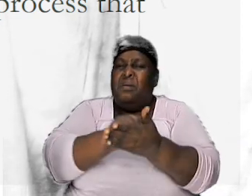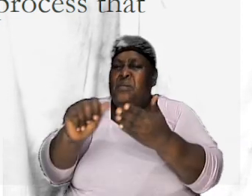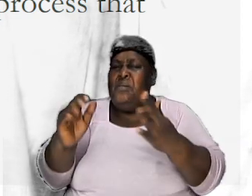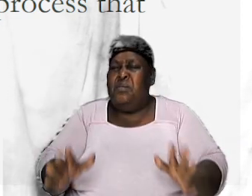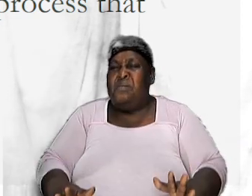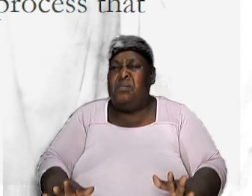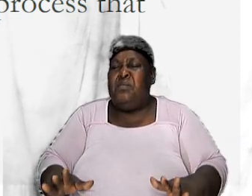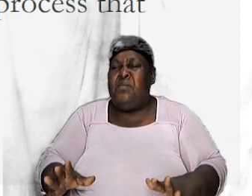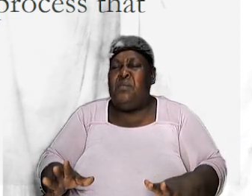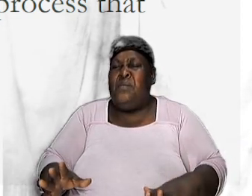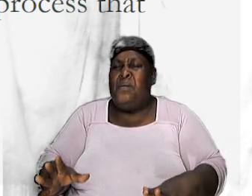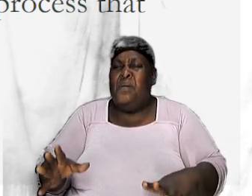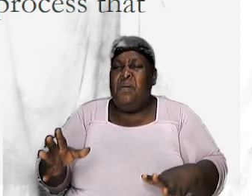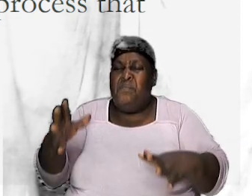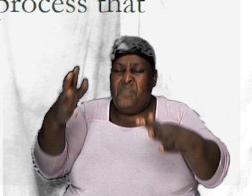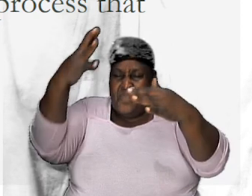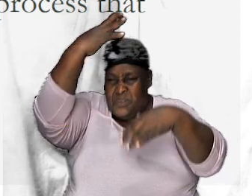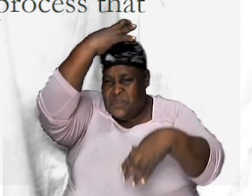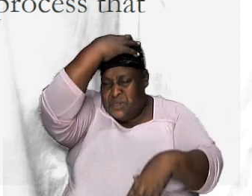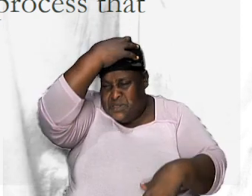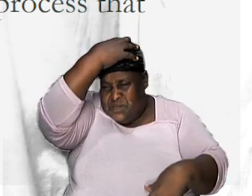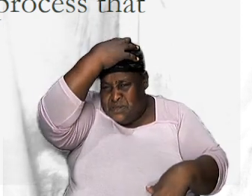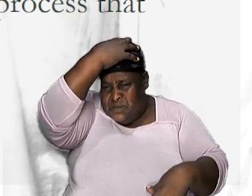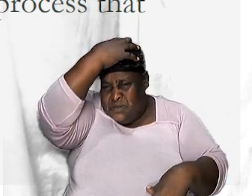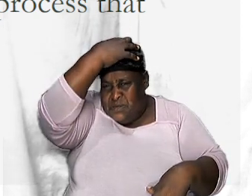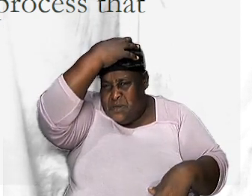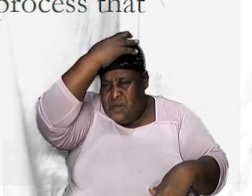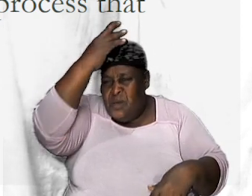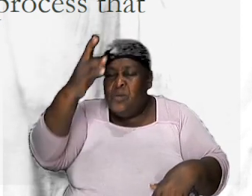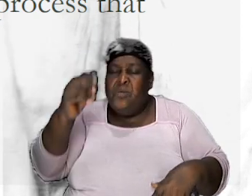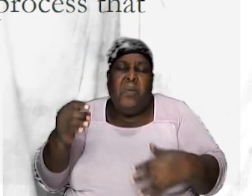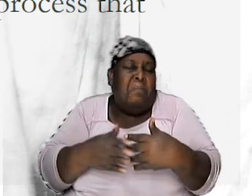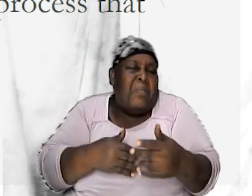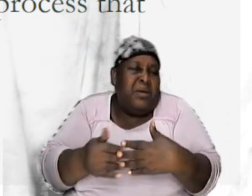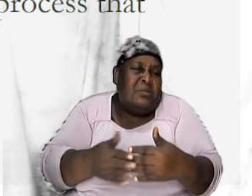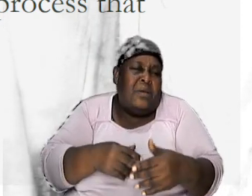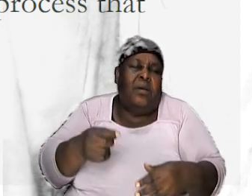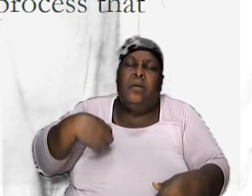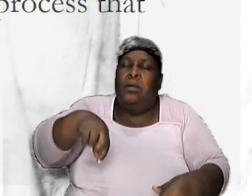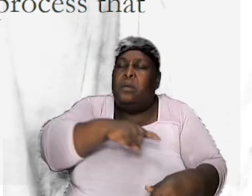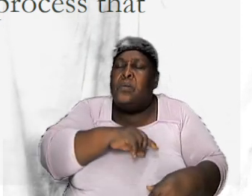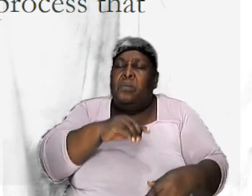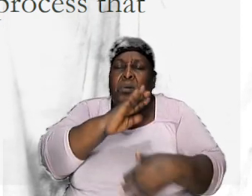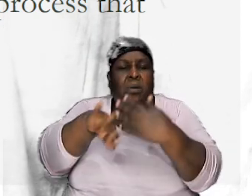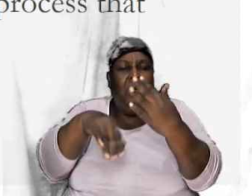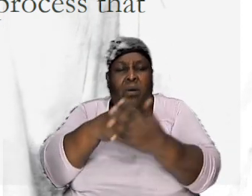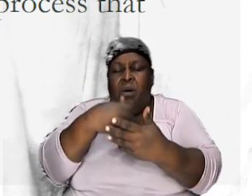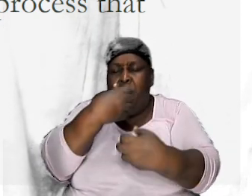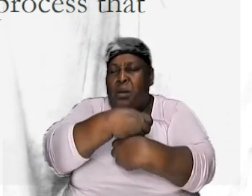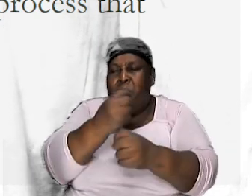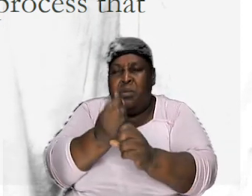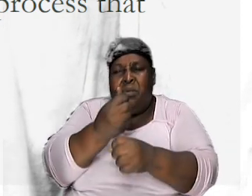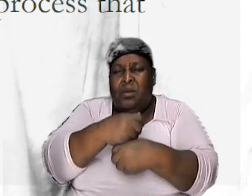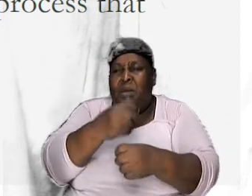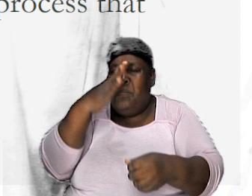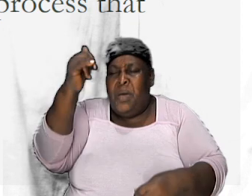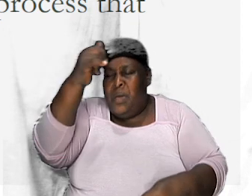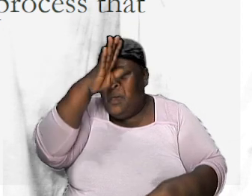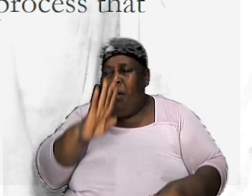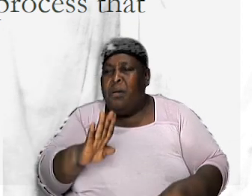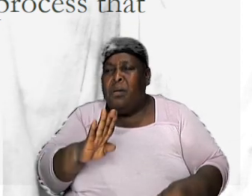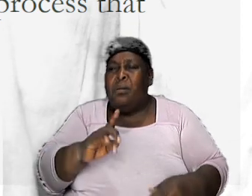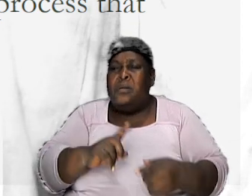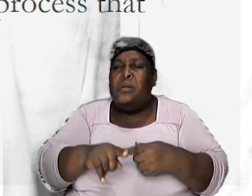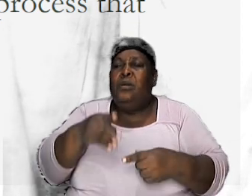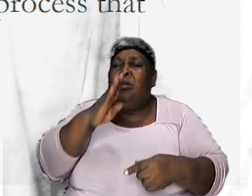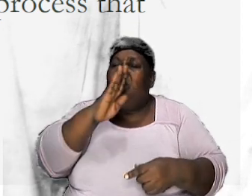Muslim or you're a Hindu, it does not matter. We were all created by God